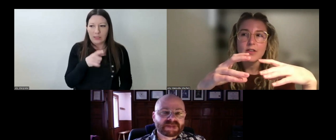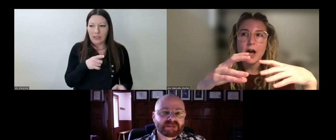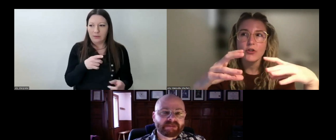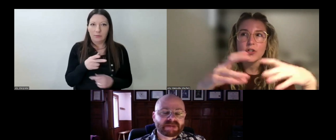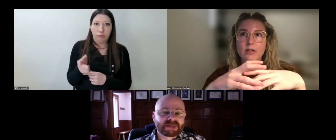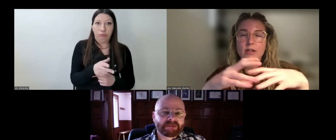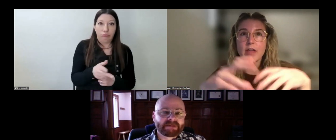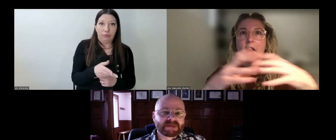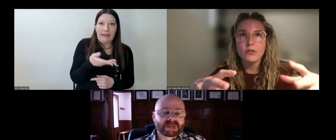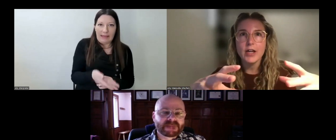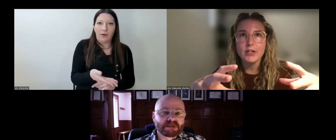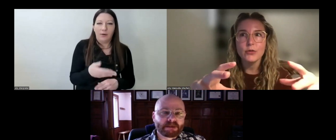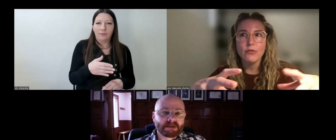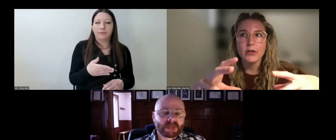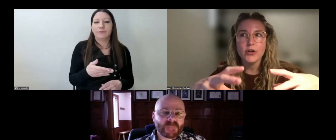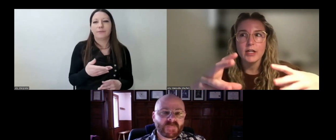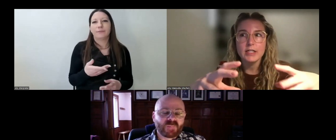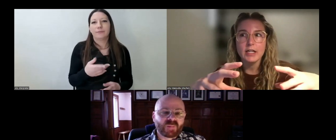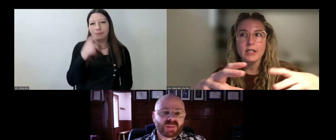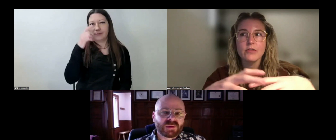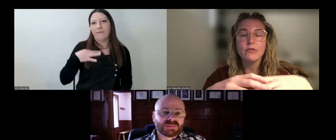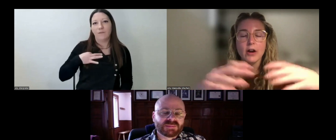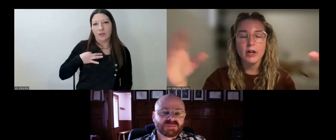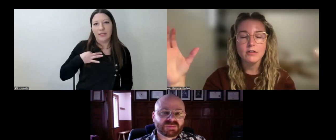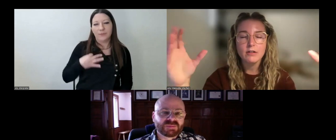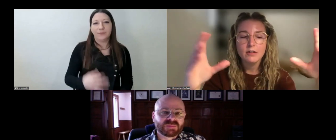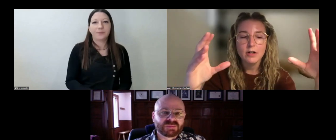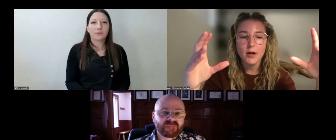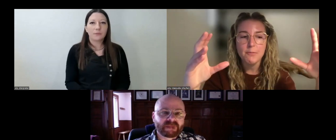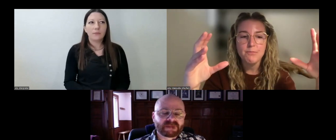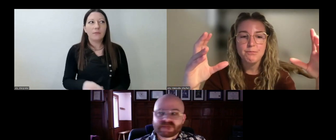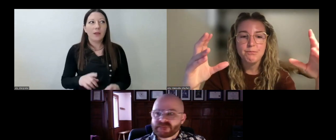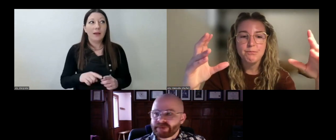instances, the act of getting to the fire to try and contain it is very